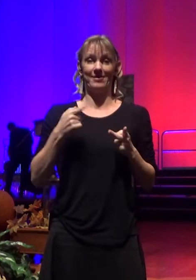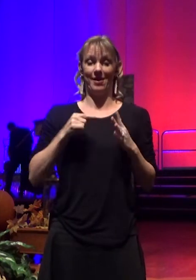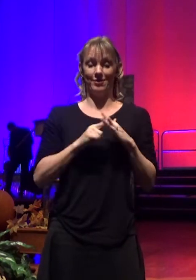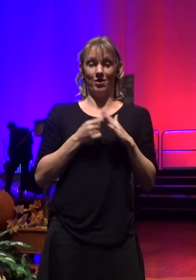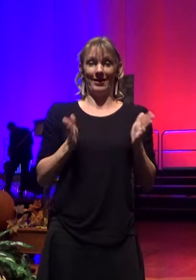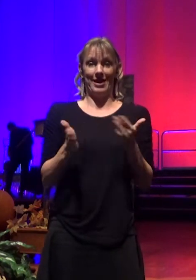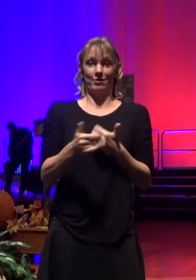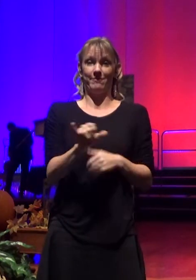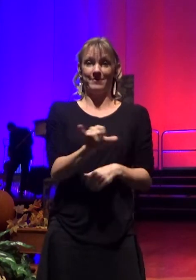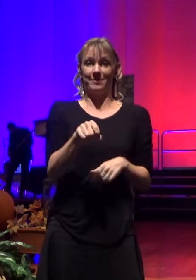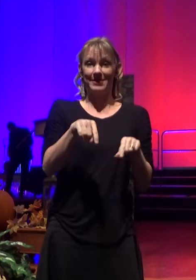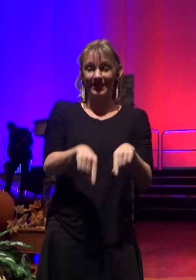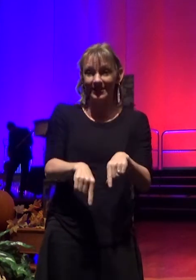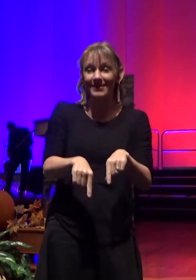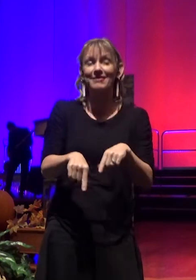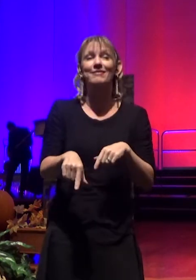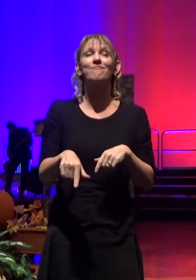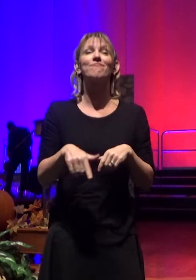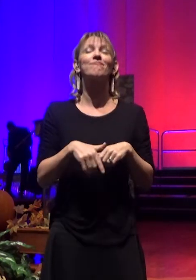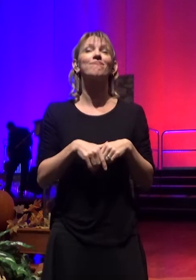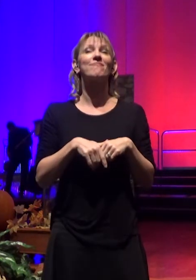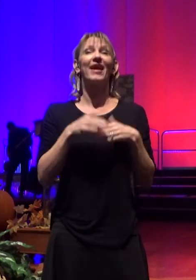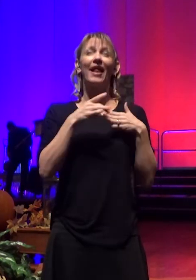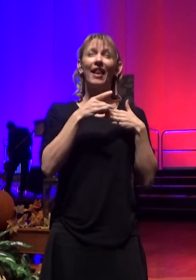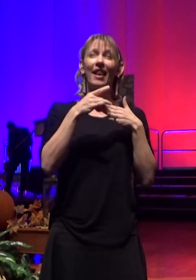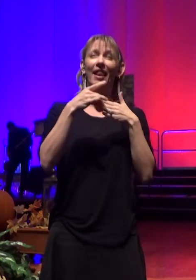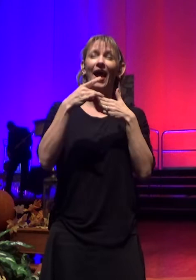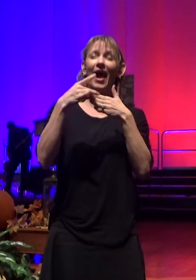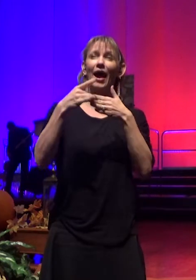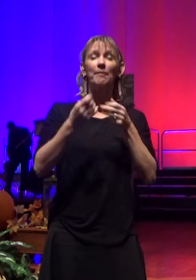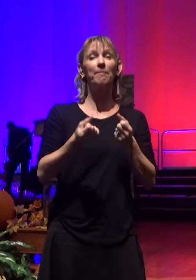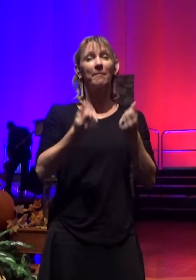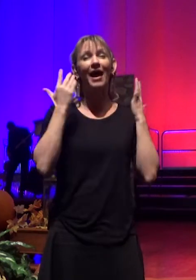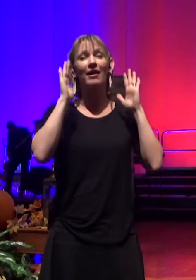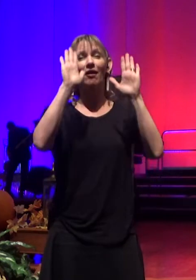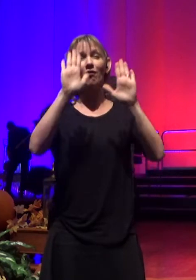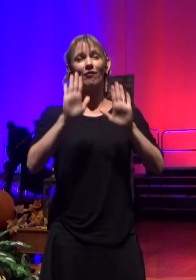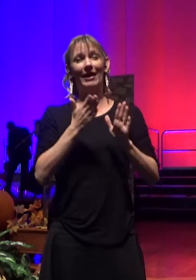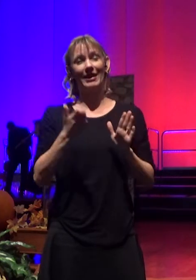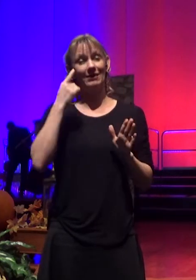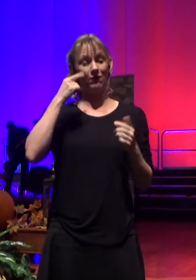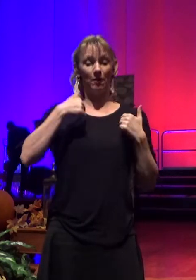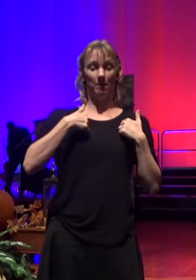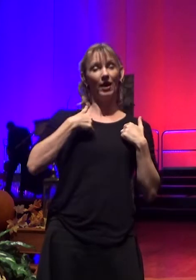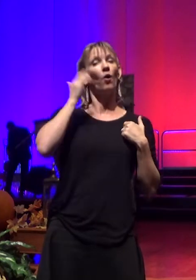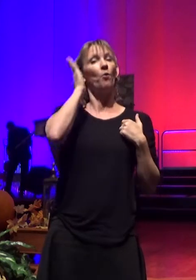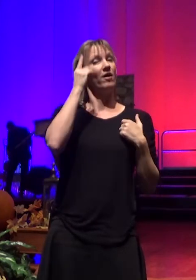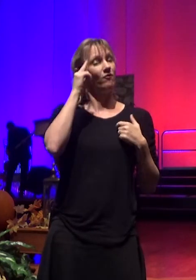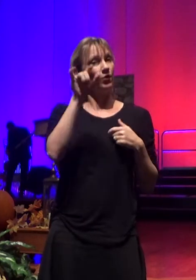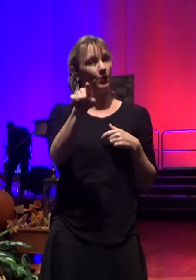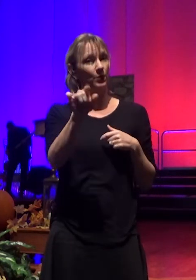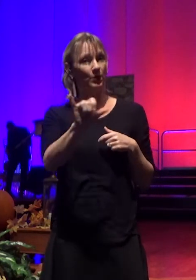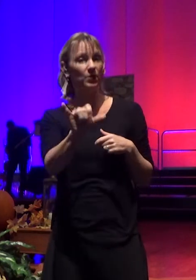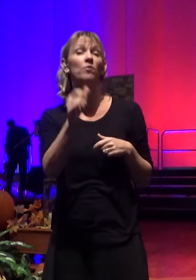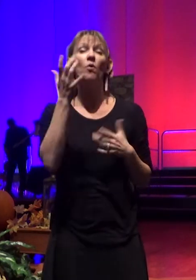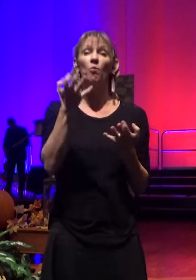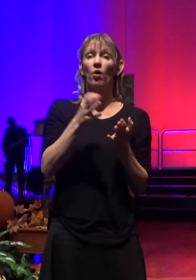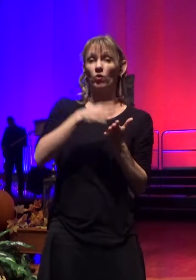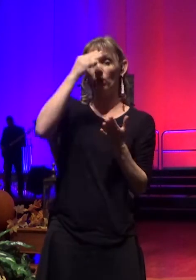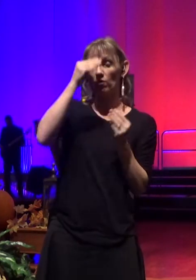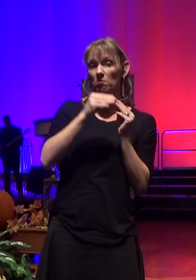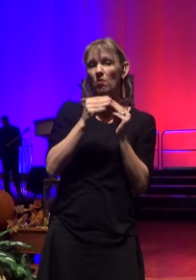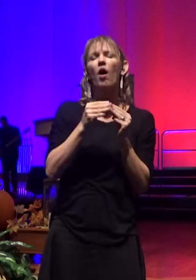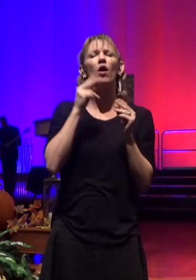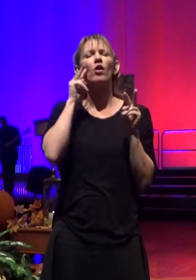in a classroom just like this, and it just led to so many great things for me, and it will for you, too. So if you'd like to learn more about being a